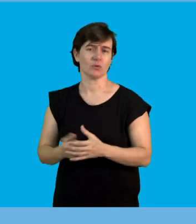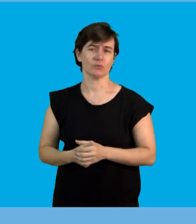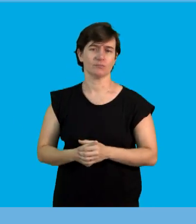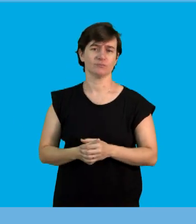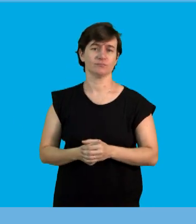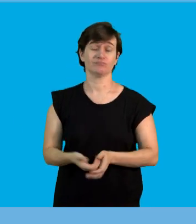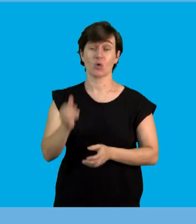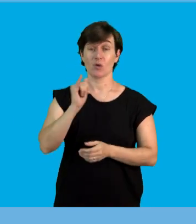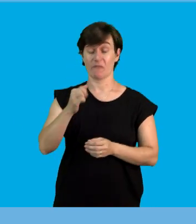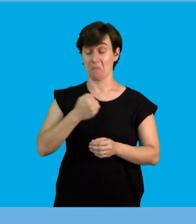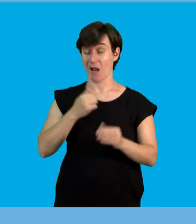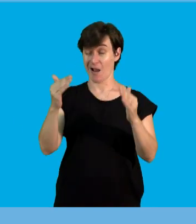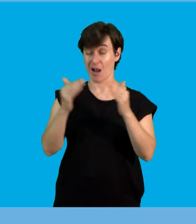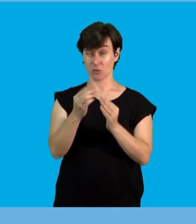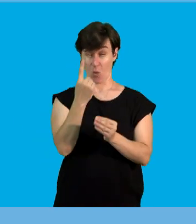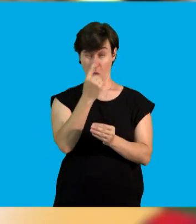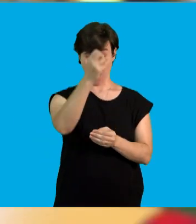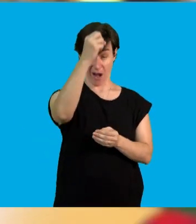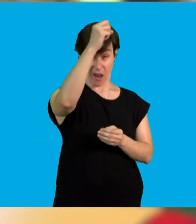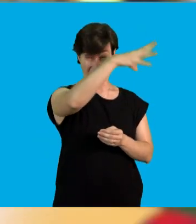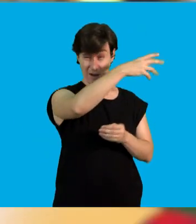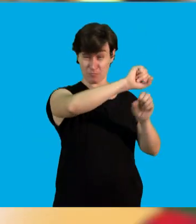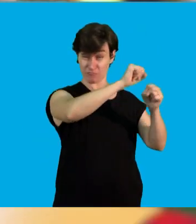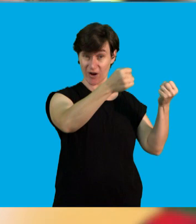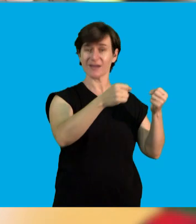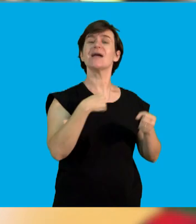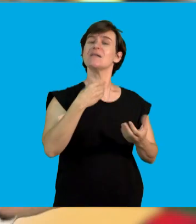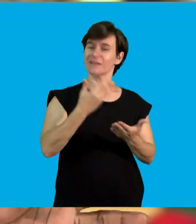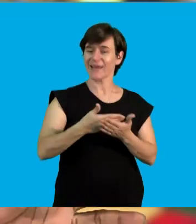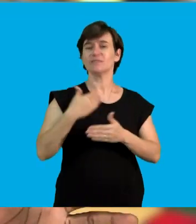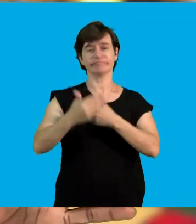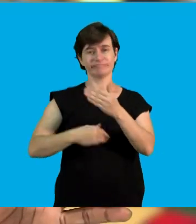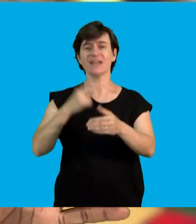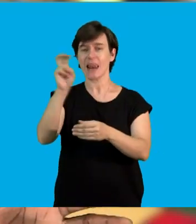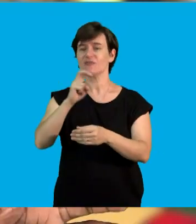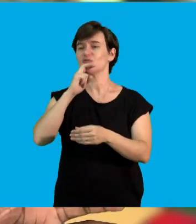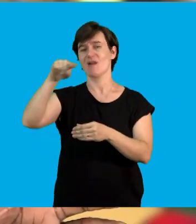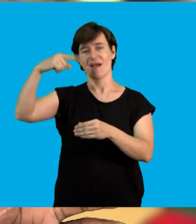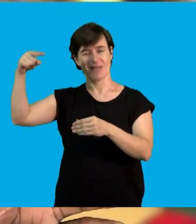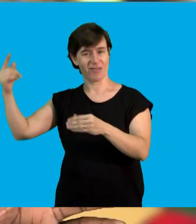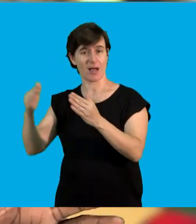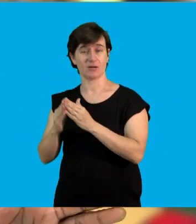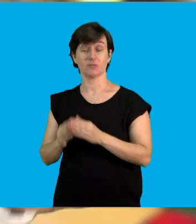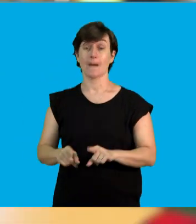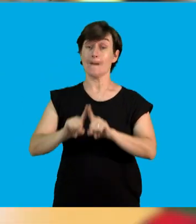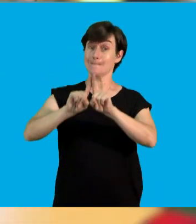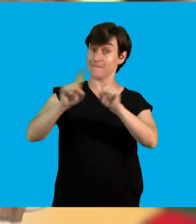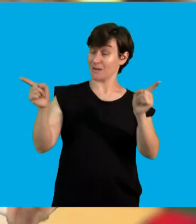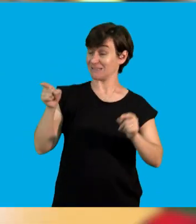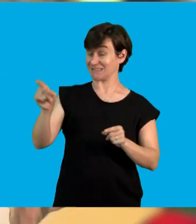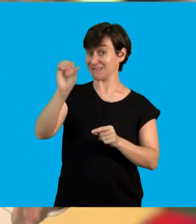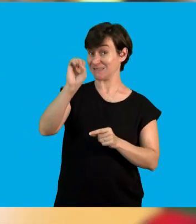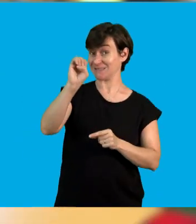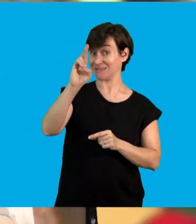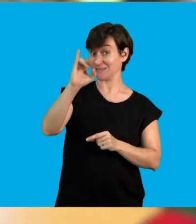and one of the light bulbs in one of those rooms breaks, the other ones can still be used. However, in a series circuit, when the